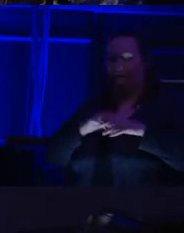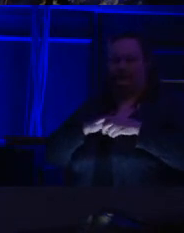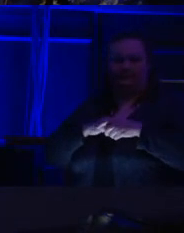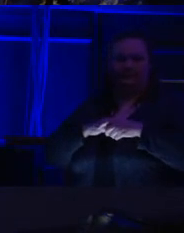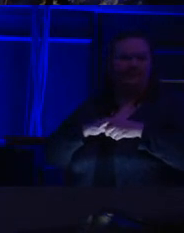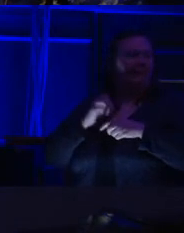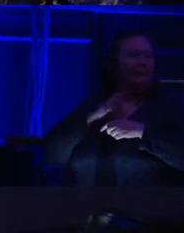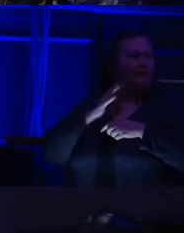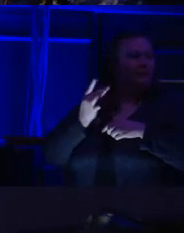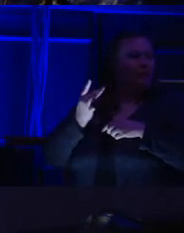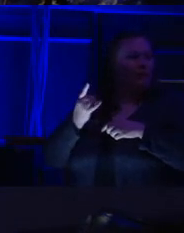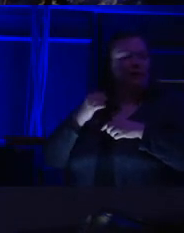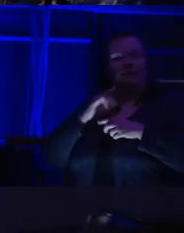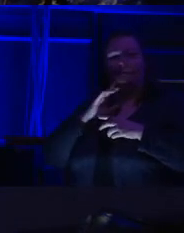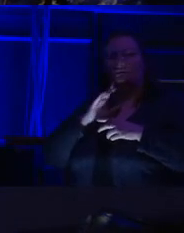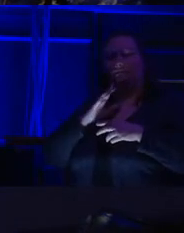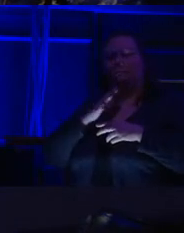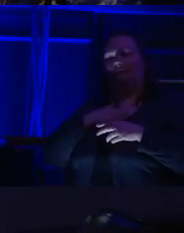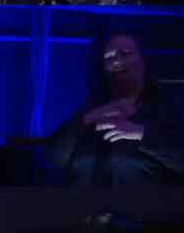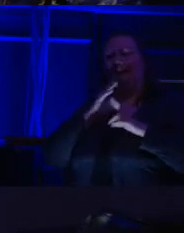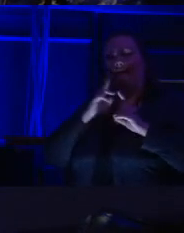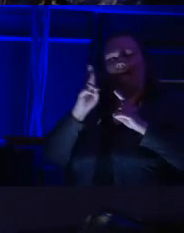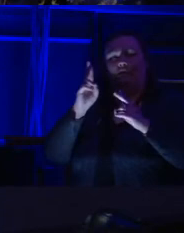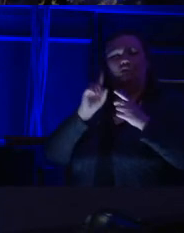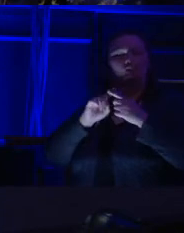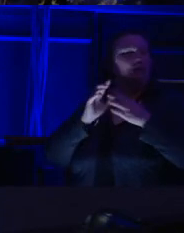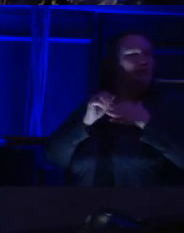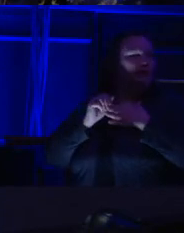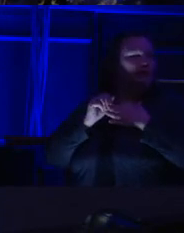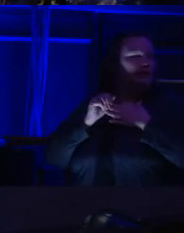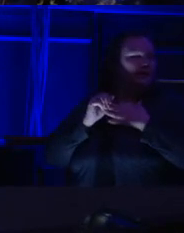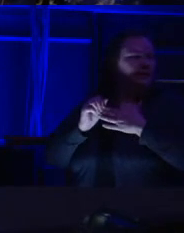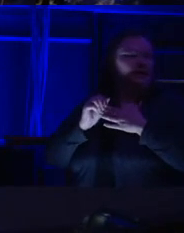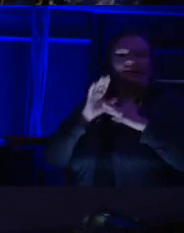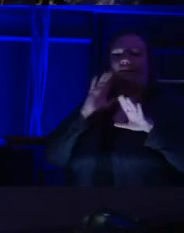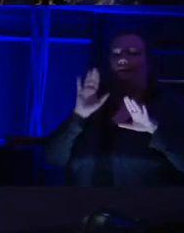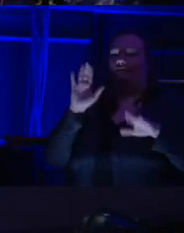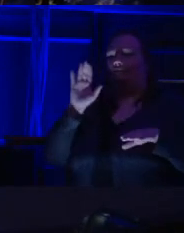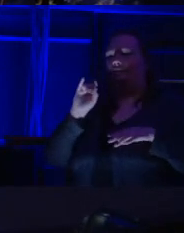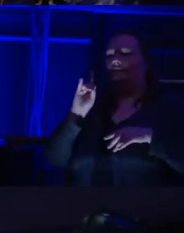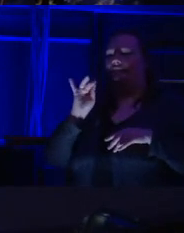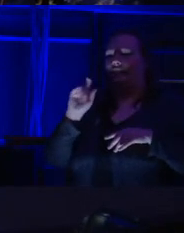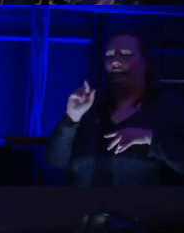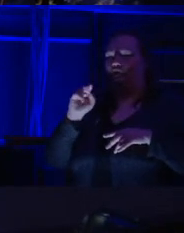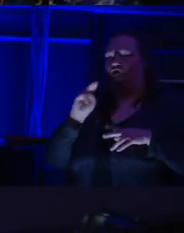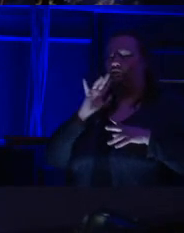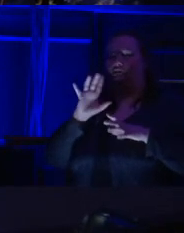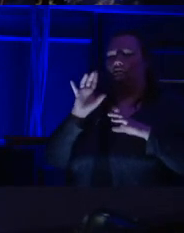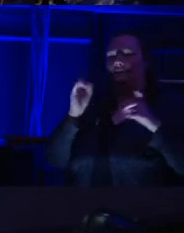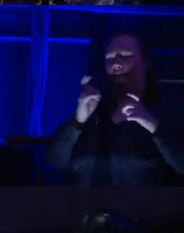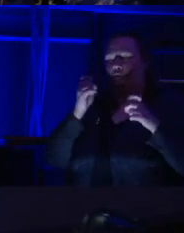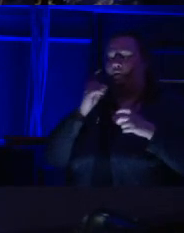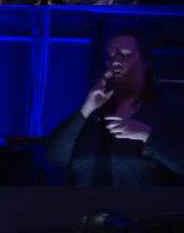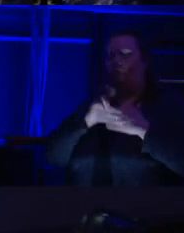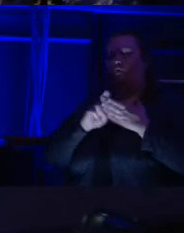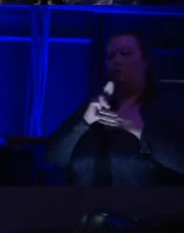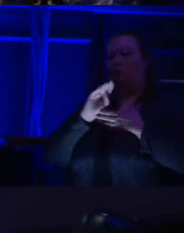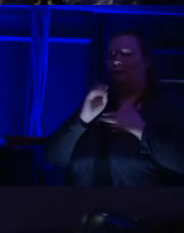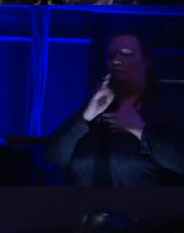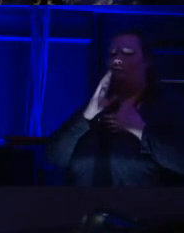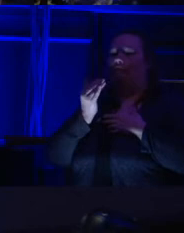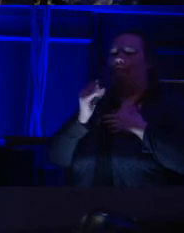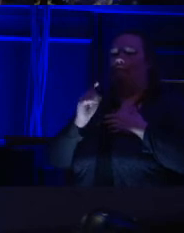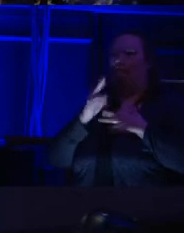that is why it is my honor to lead the installation ceremony for the University of Michigan's